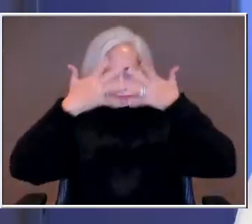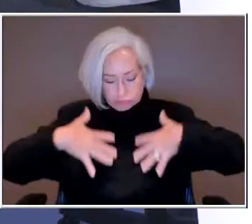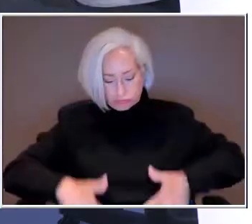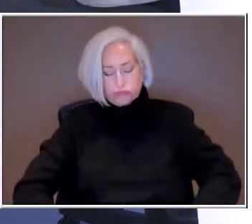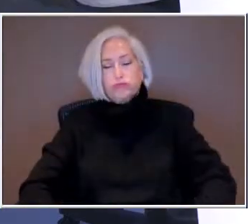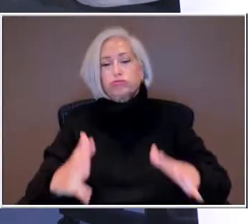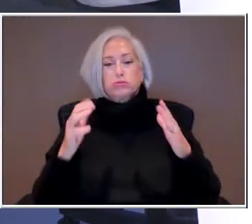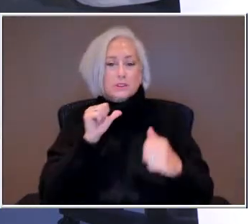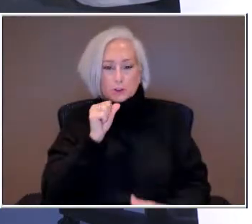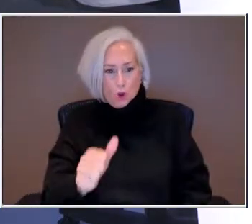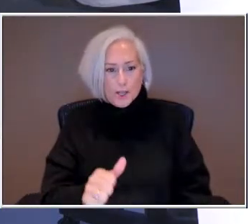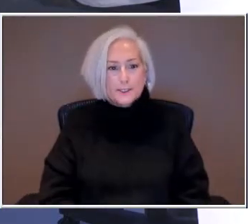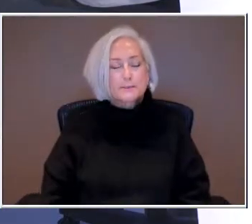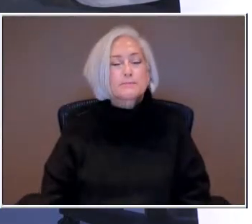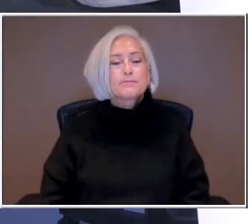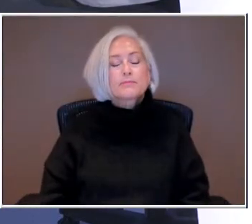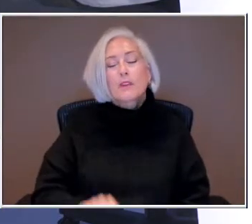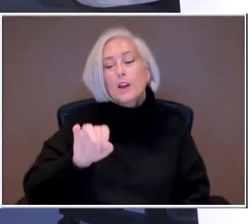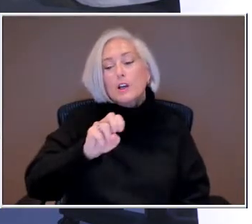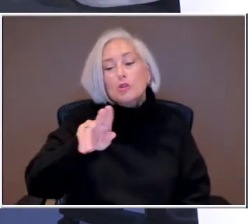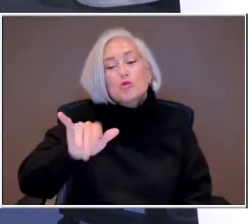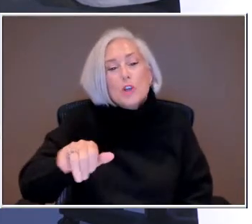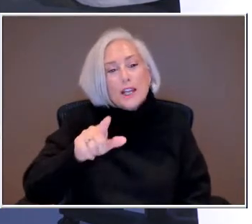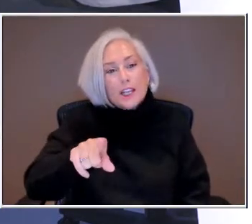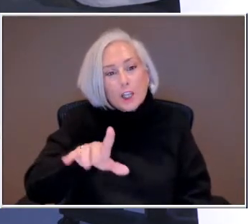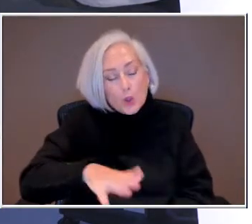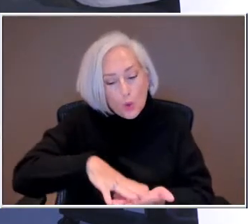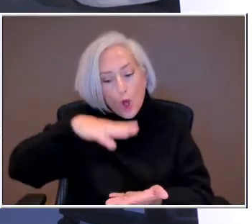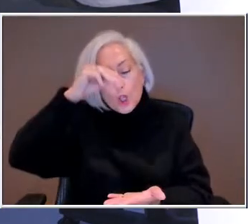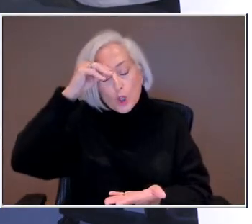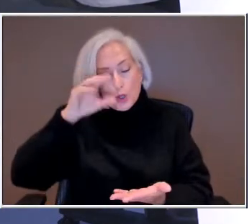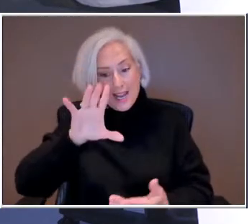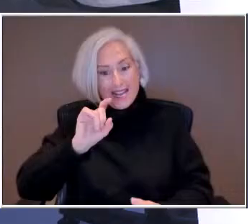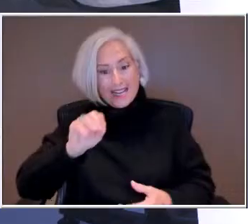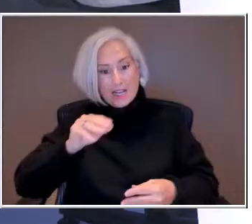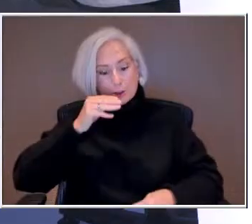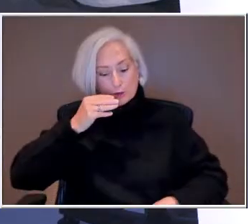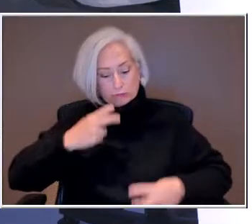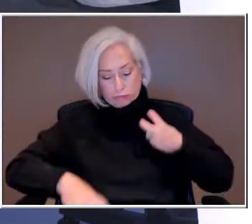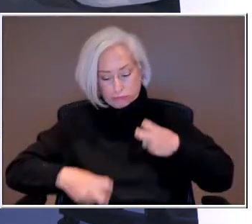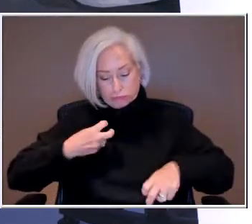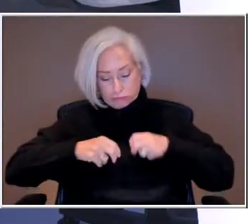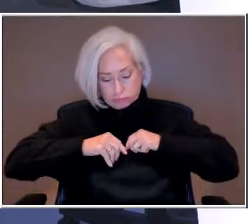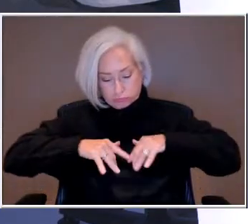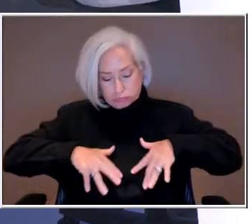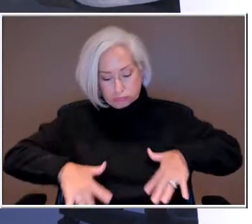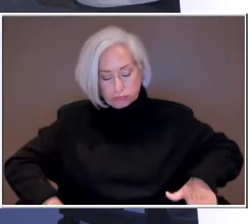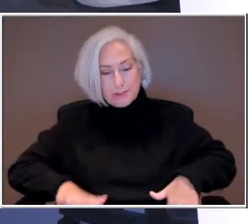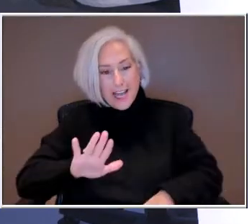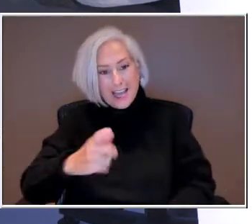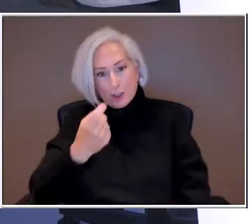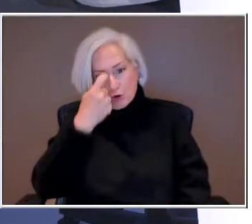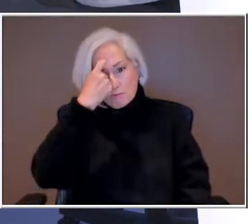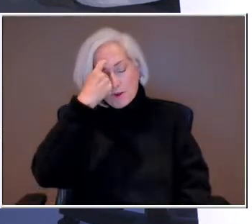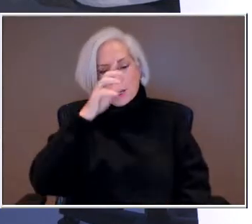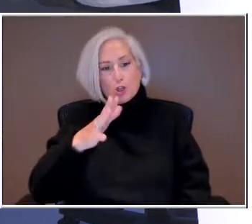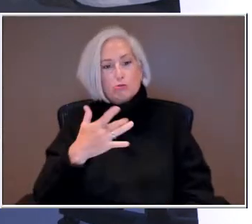Jenny, when you found out that your cancer had spread to other areas like your brain, what was the most concerning at that